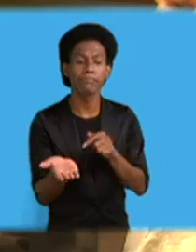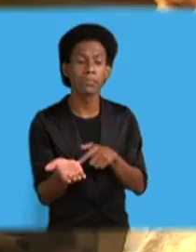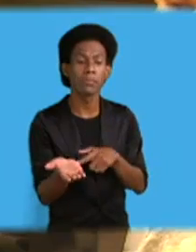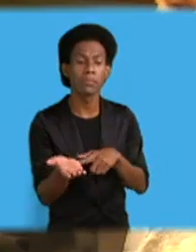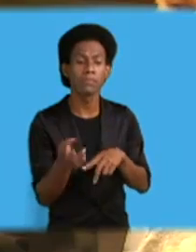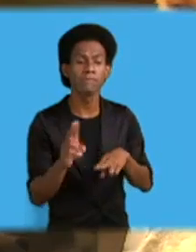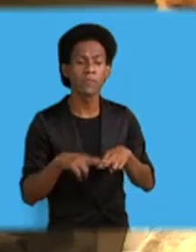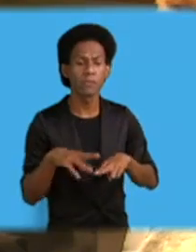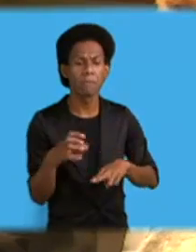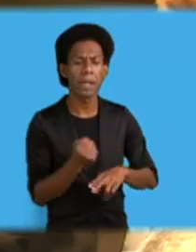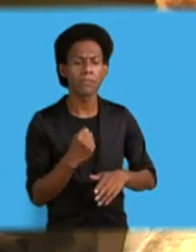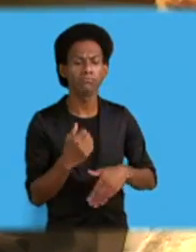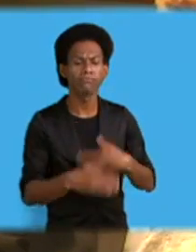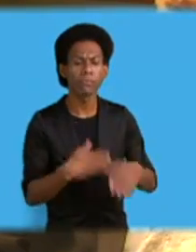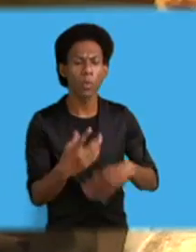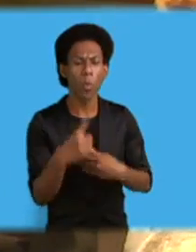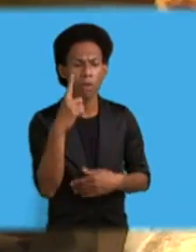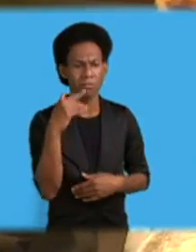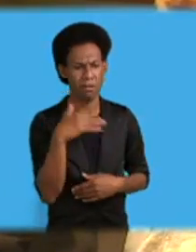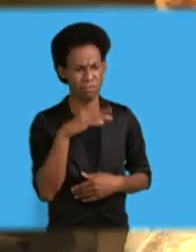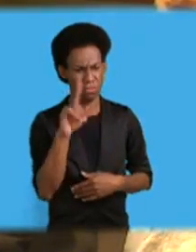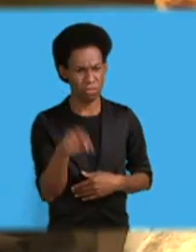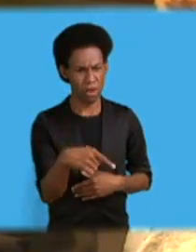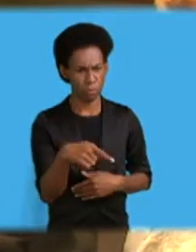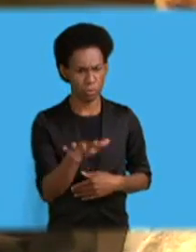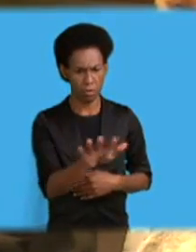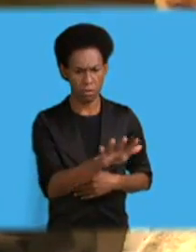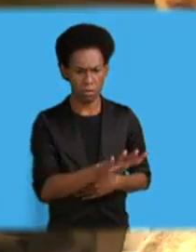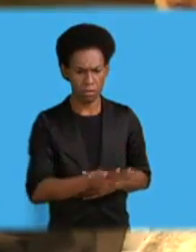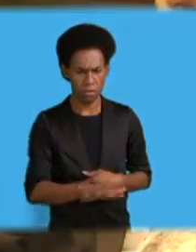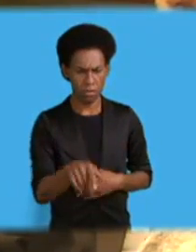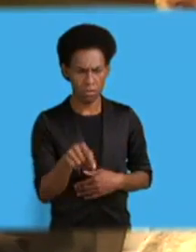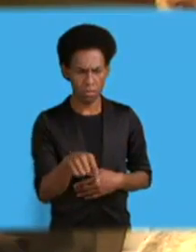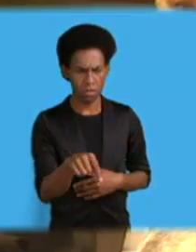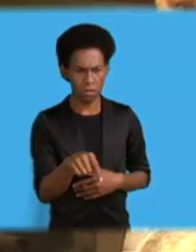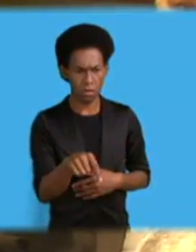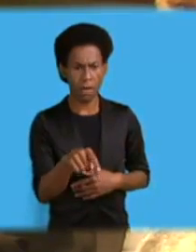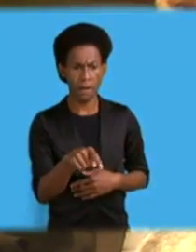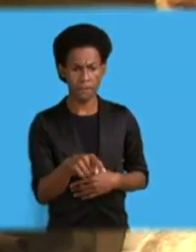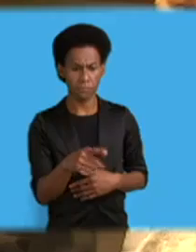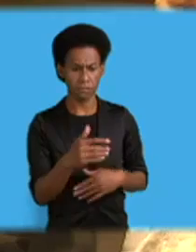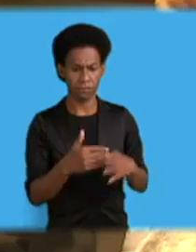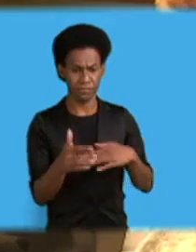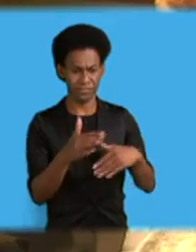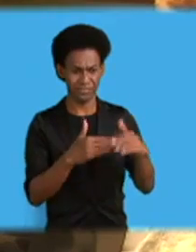100,000 acres of land, replanting as a measure against